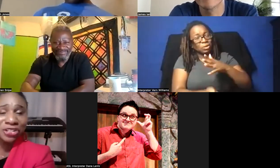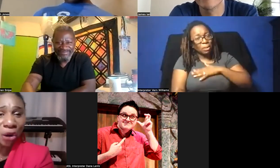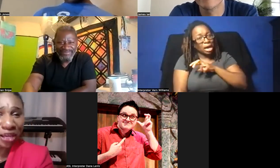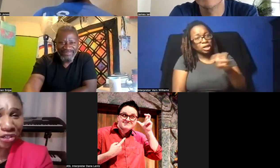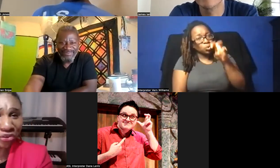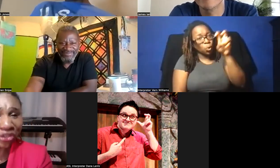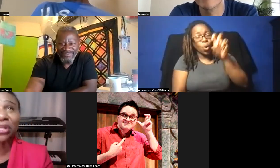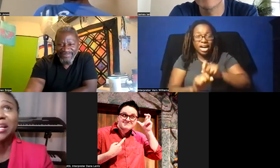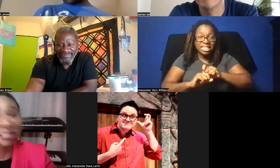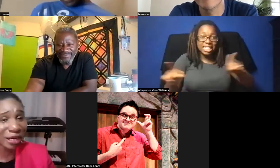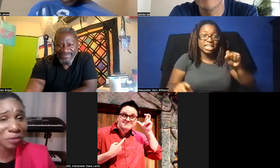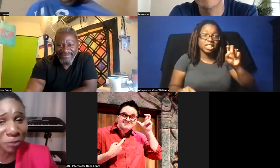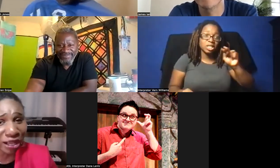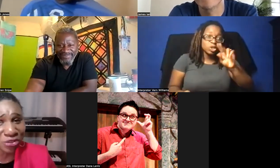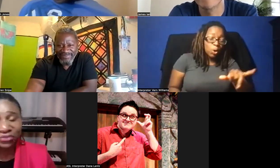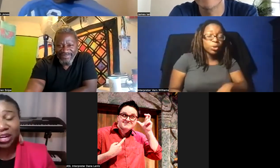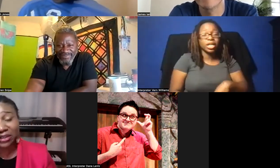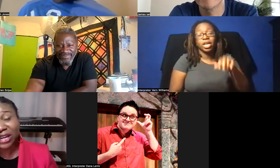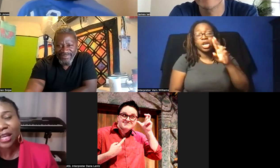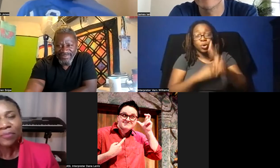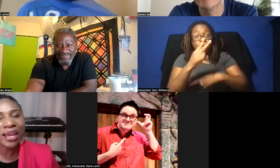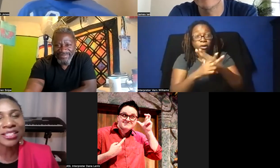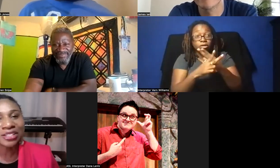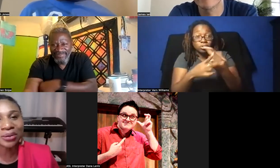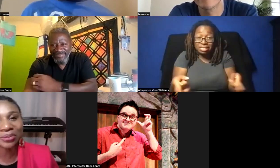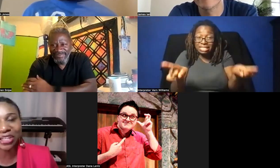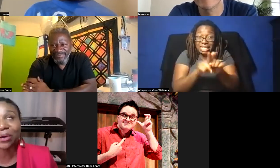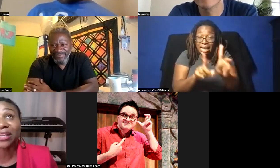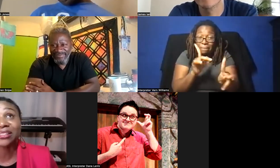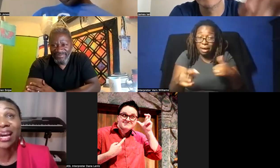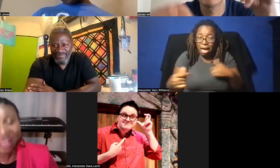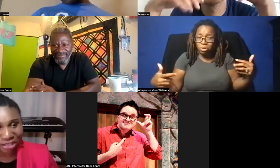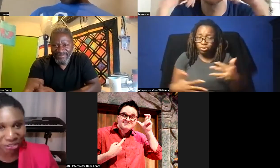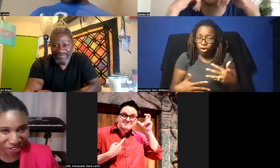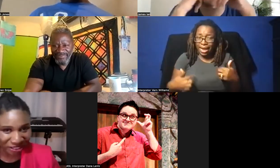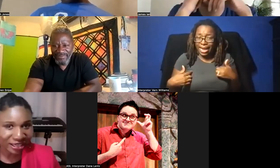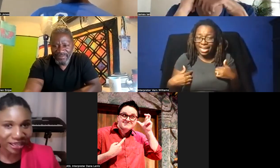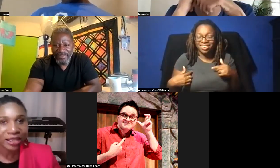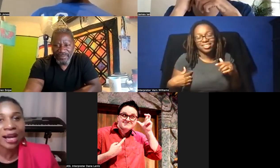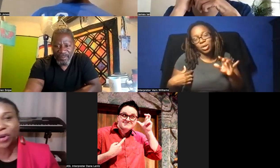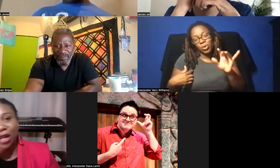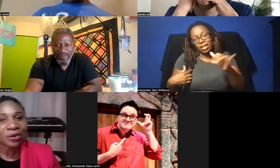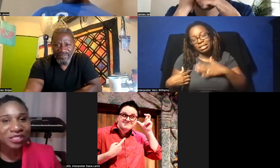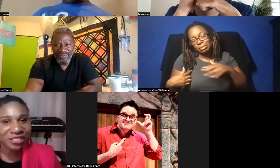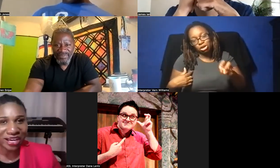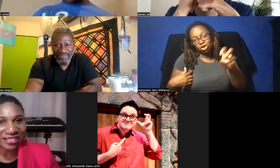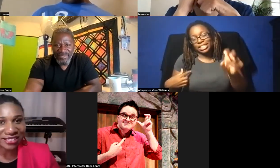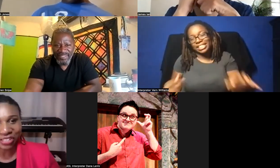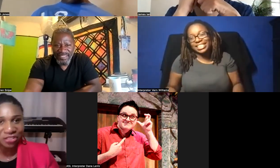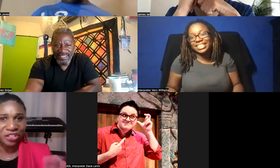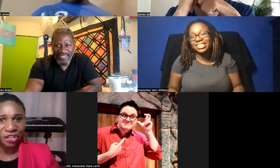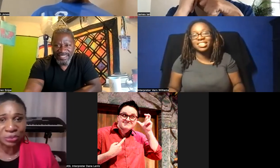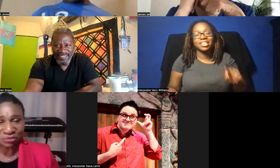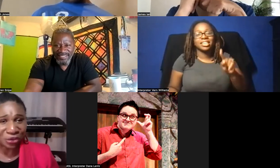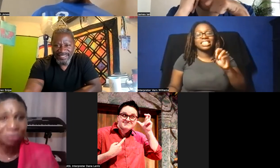like Sony and Universal and the same people I was afraid of. And so, you know, that's my journey. I went all out because Tiffany asked and she's